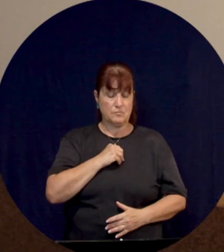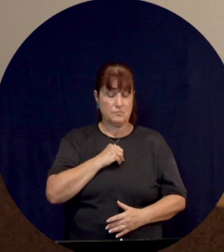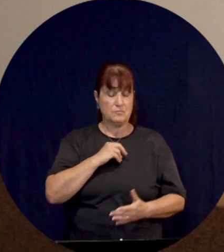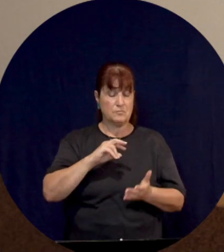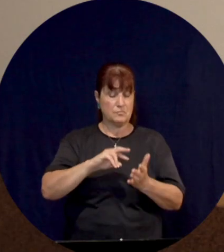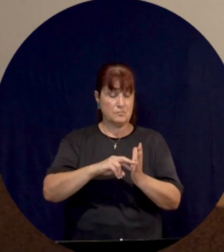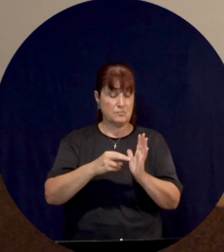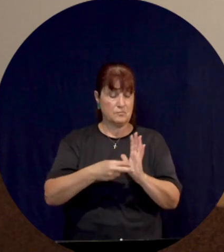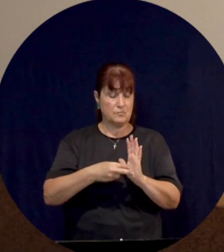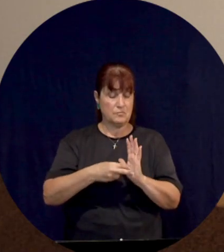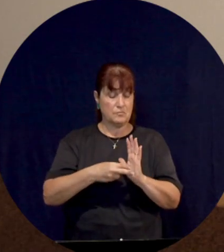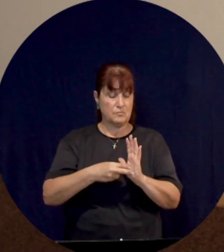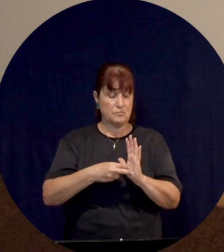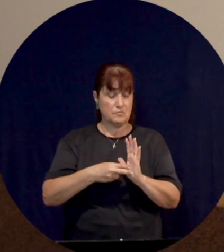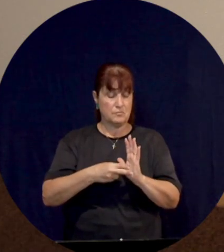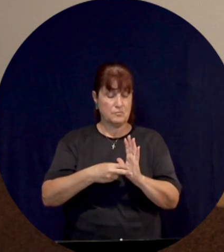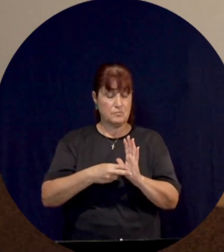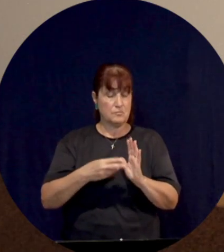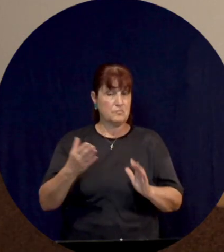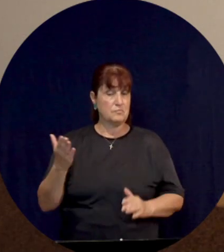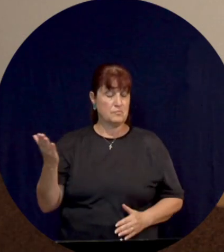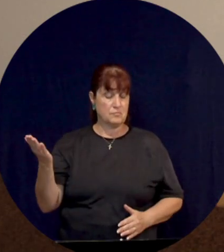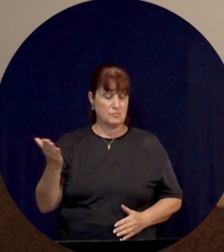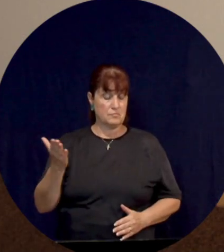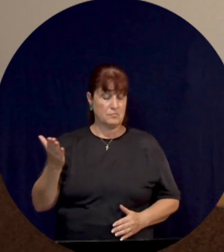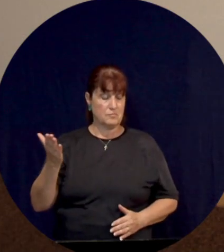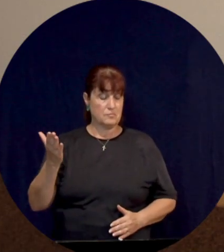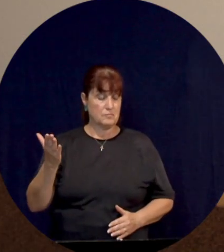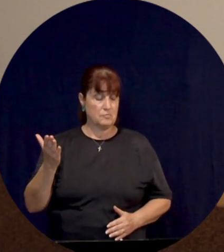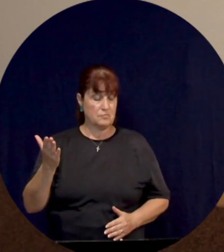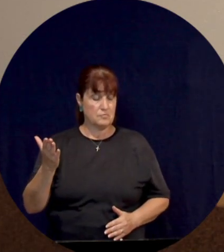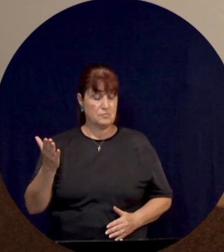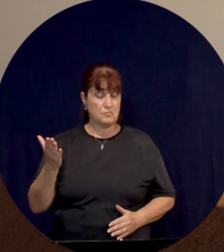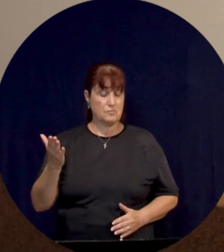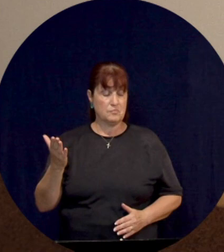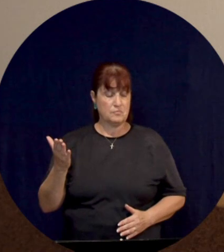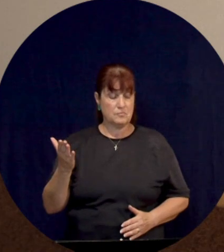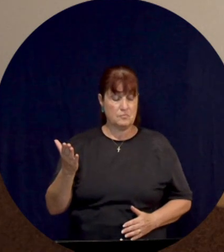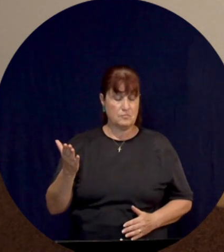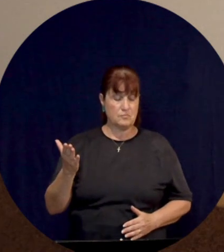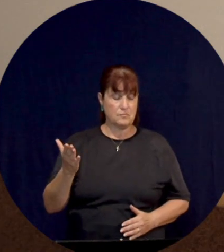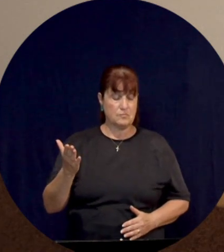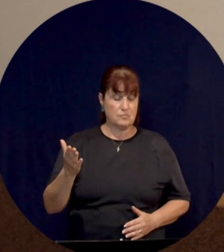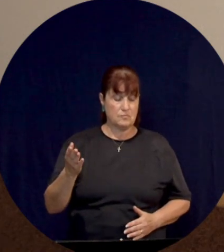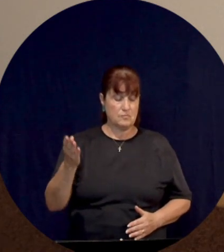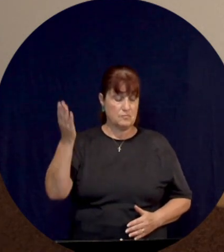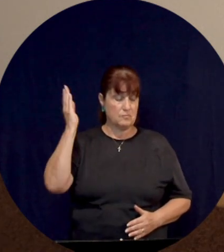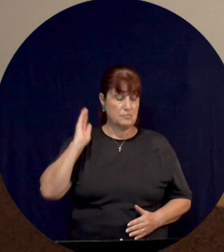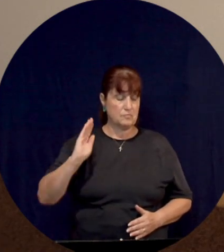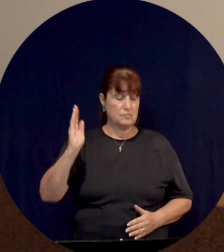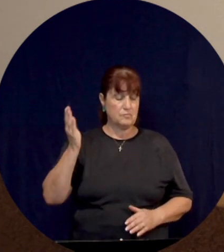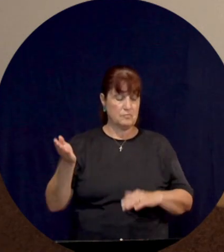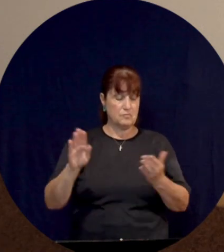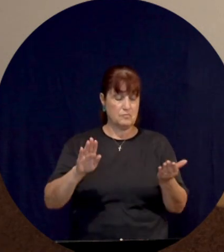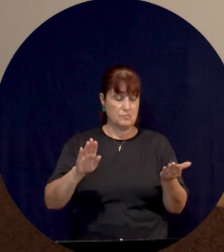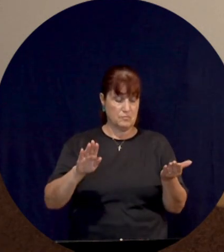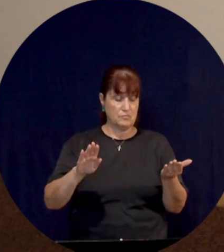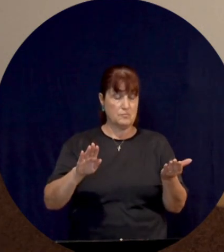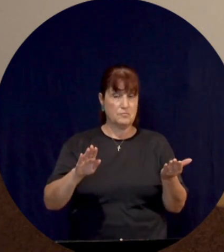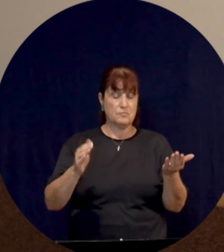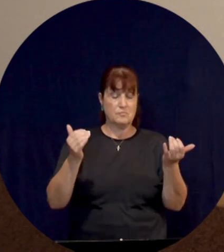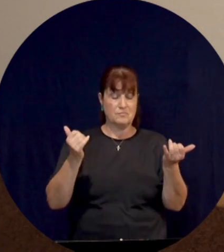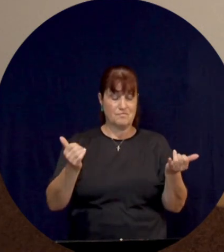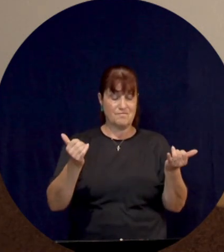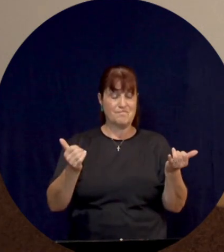you once disobeyed God, but have now received mercy because of their disobedience,